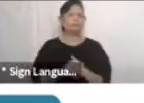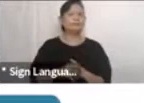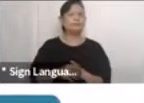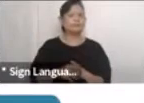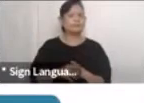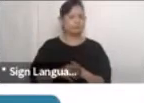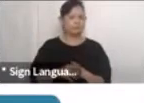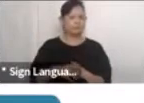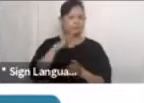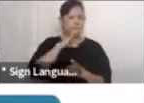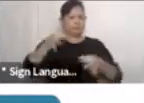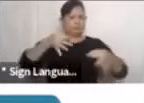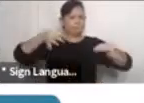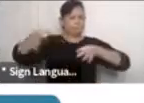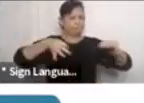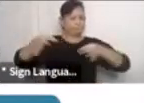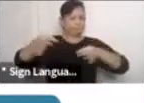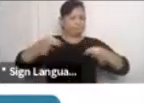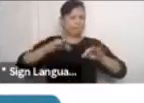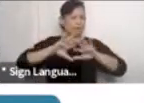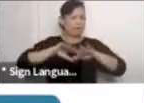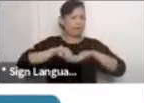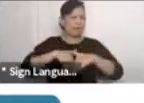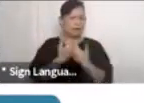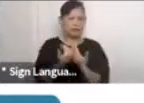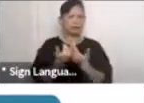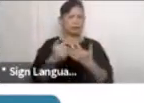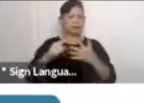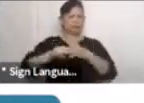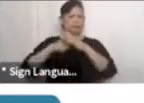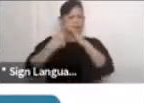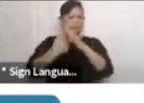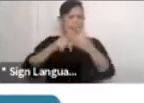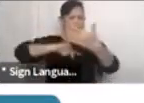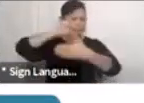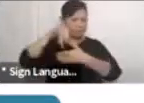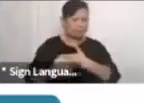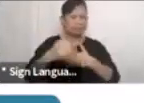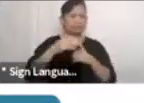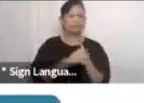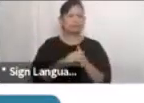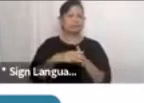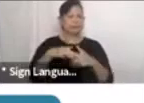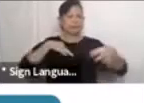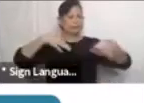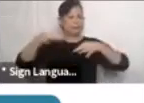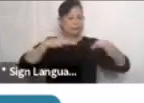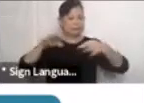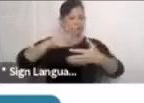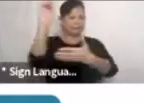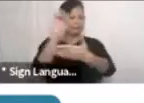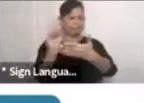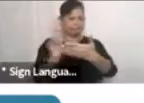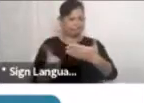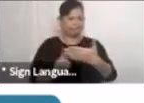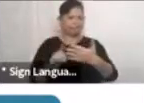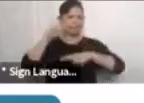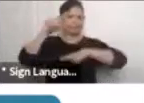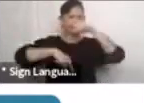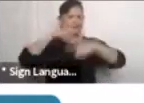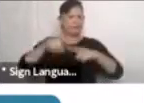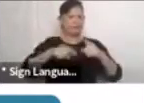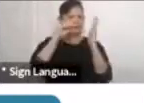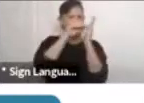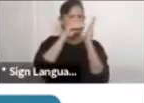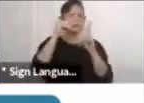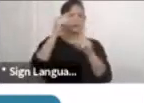I will explain how we came up with the project. I will explain how we designed the sign language glossary, and then how